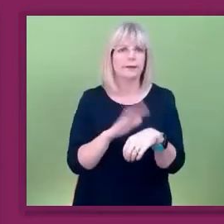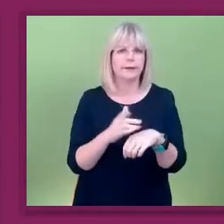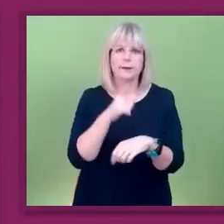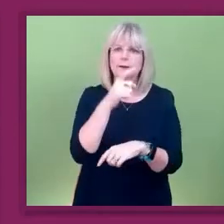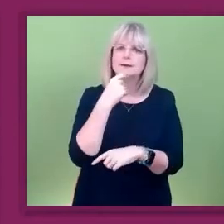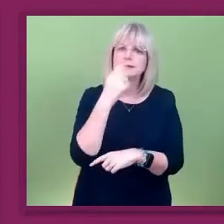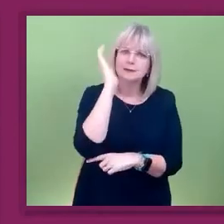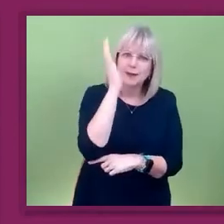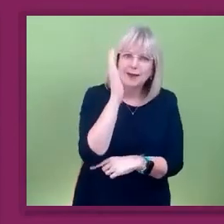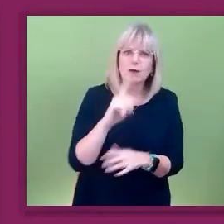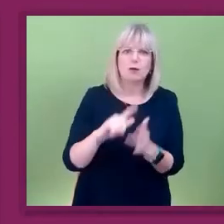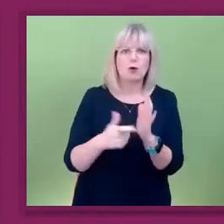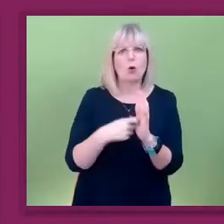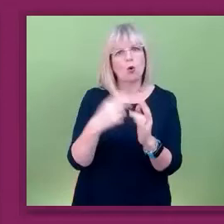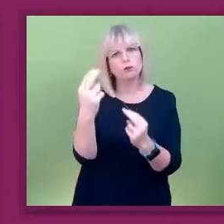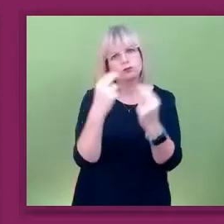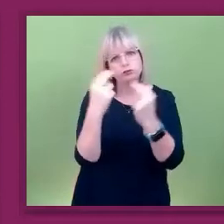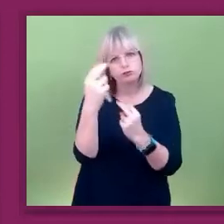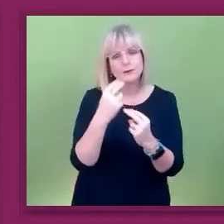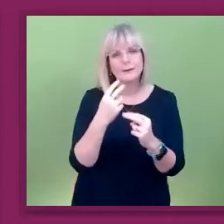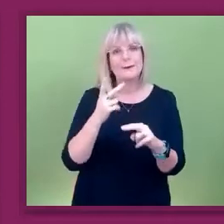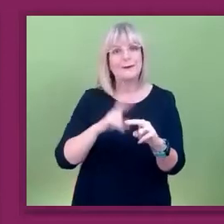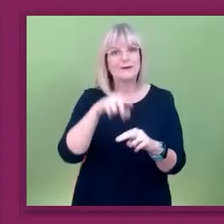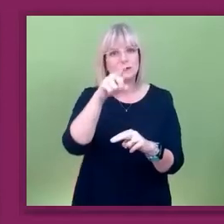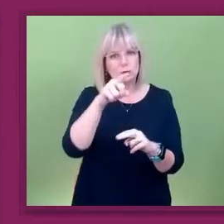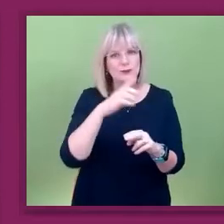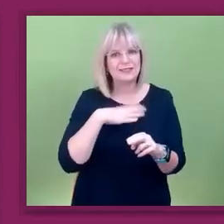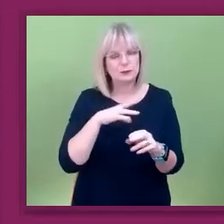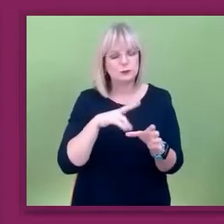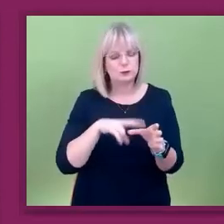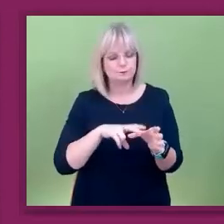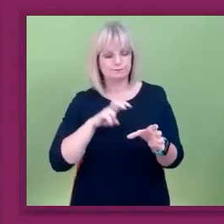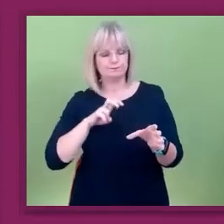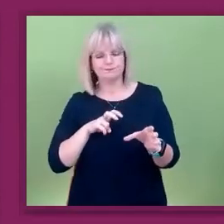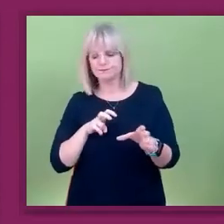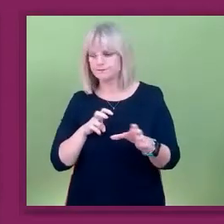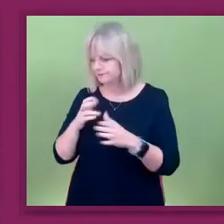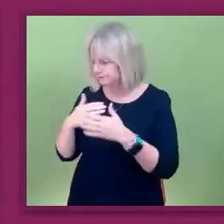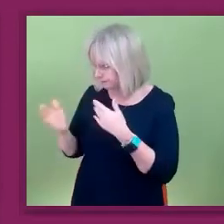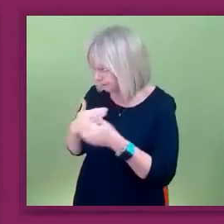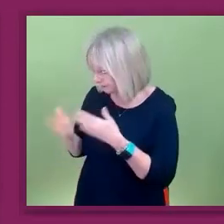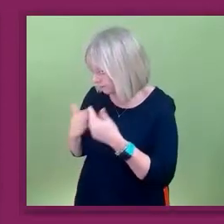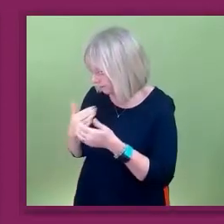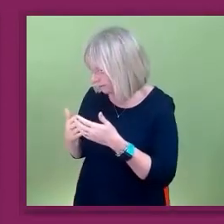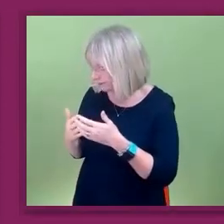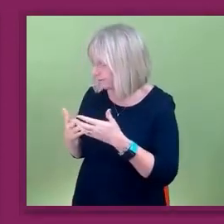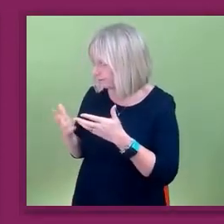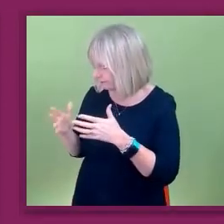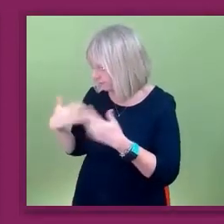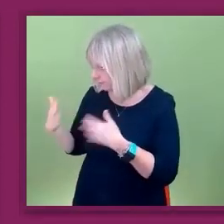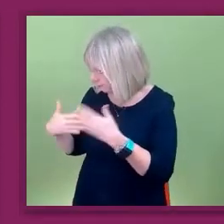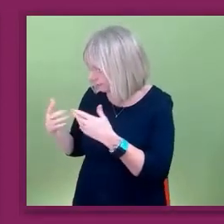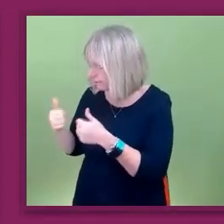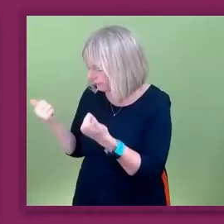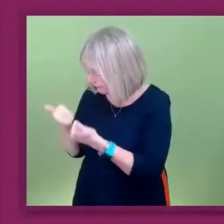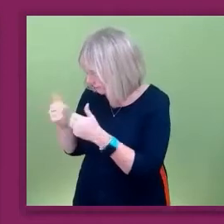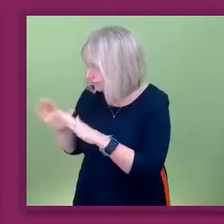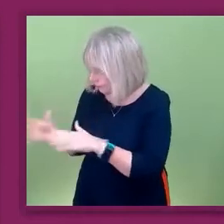if you need to leave the session for a moment to step away from your computer or your laptop or your device, please feel free to do